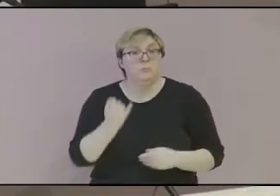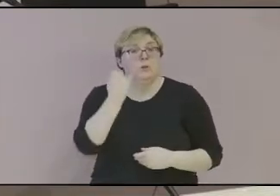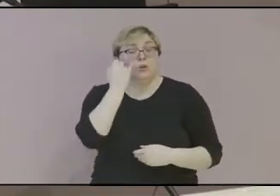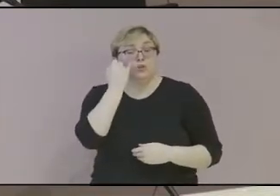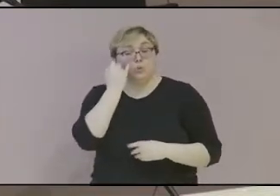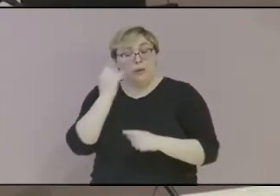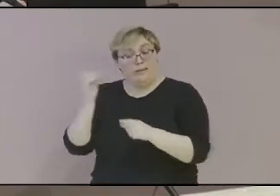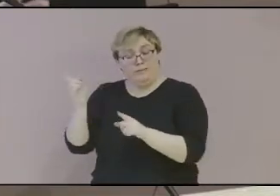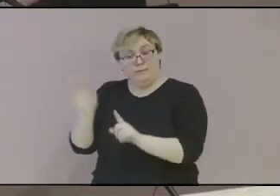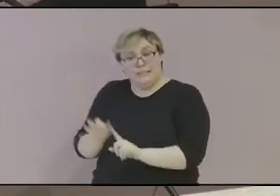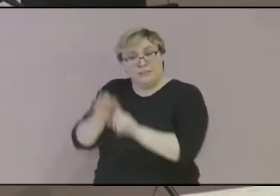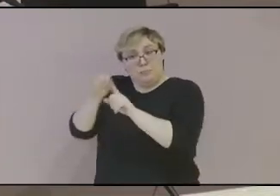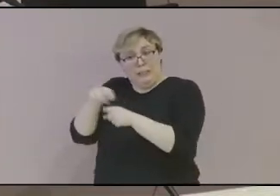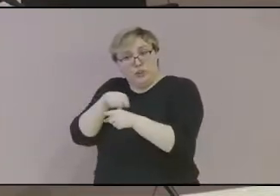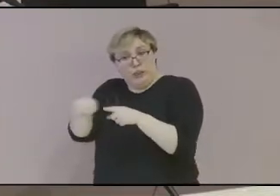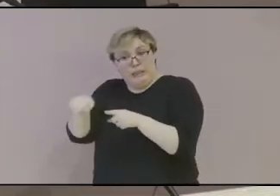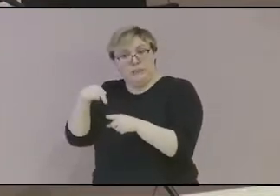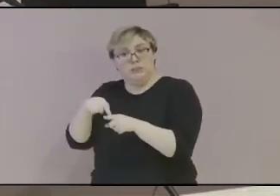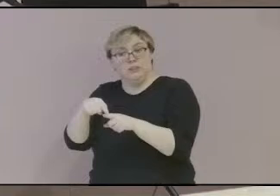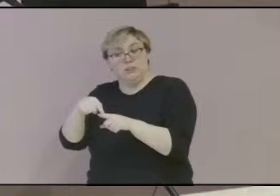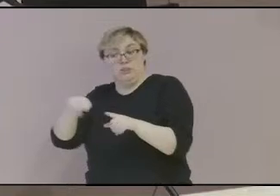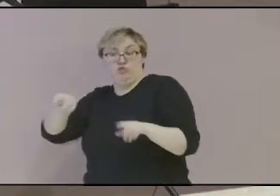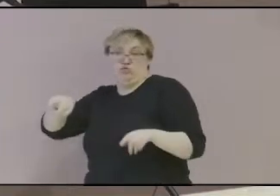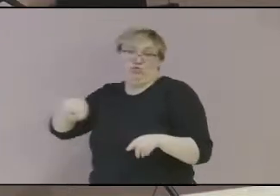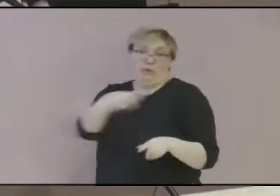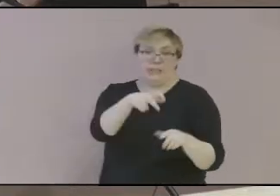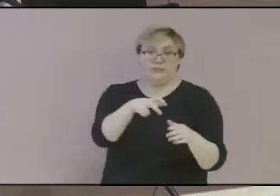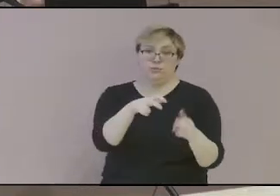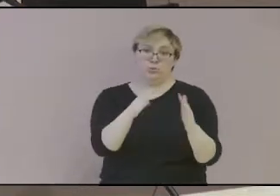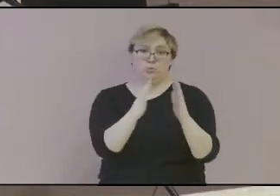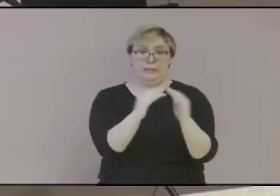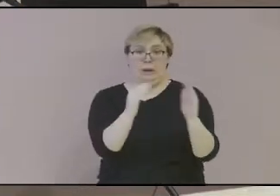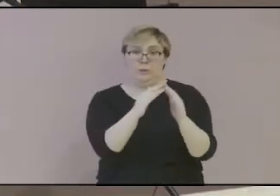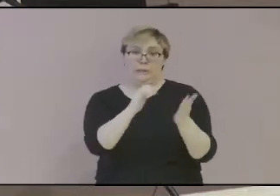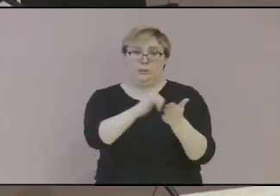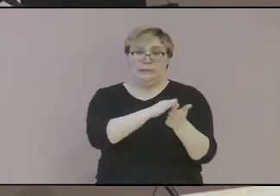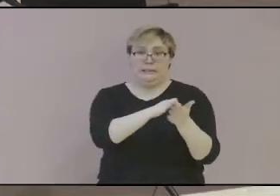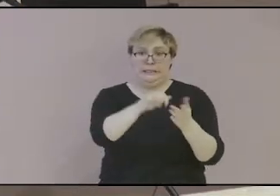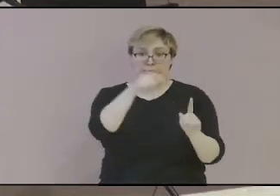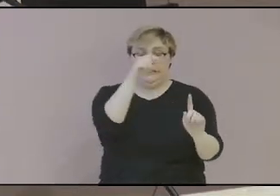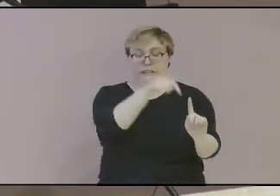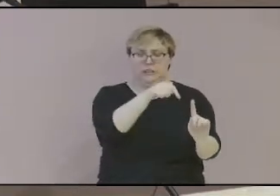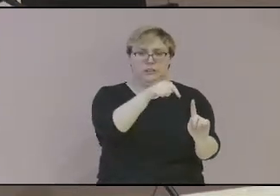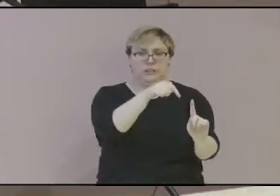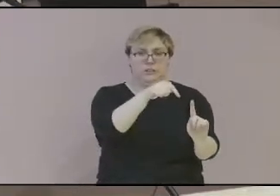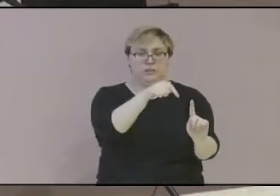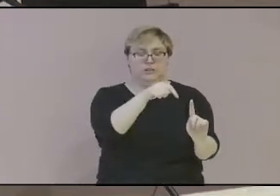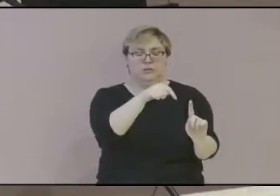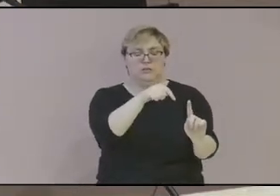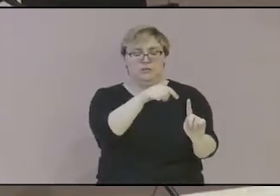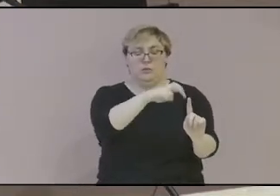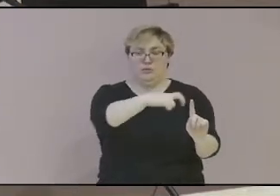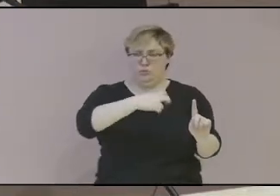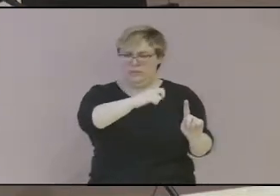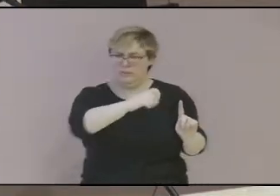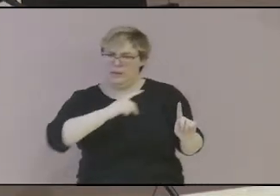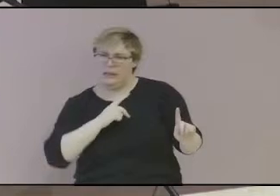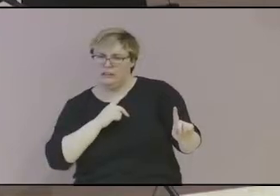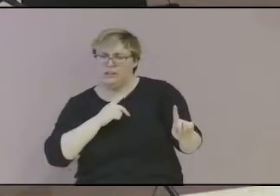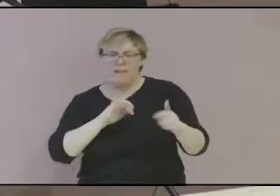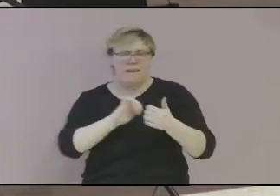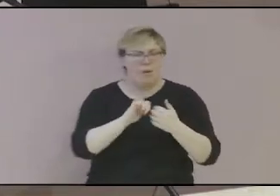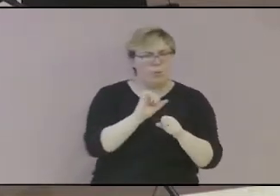would they have to deny their patients access to urban resources during pandemic lockdowns? The working group was also concerned